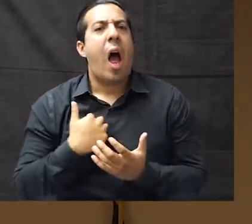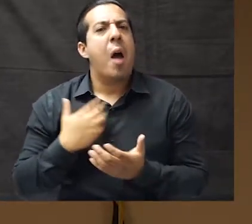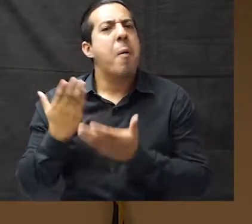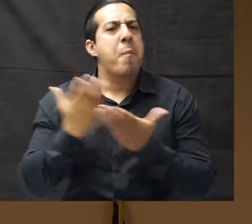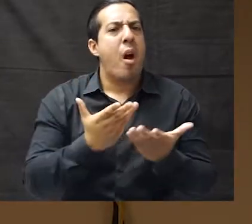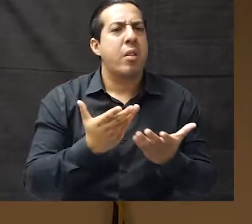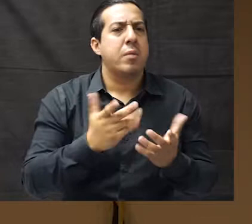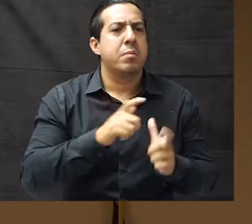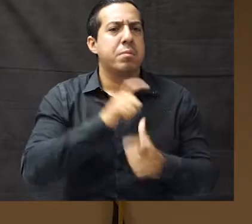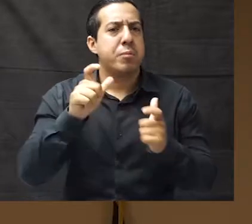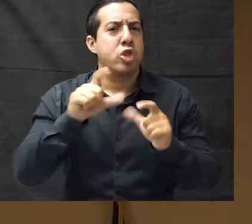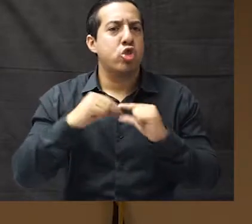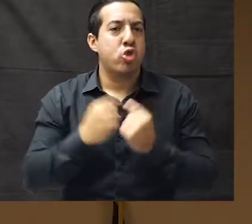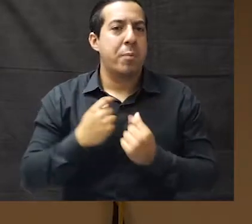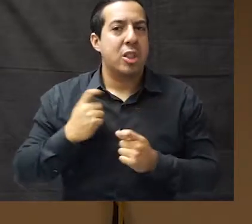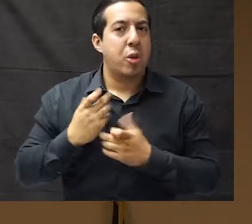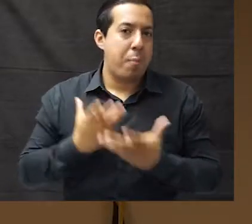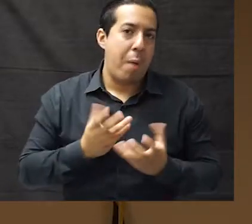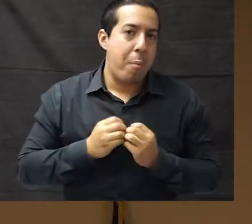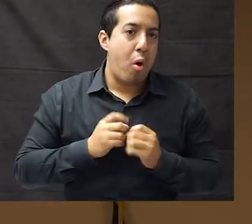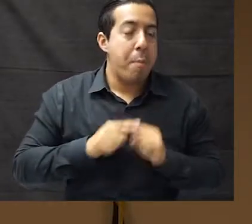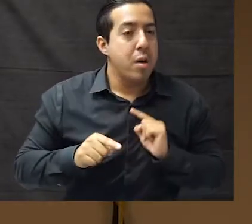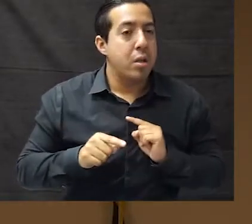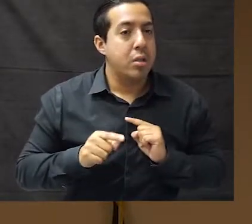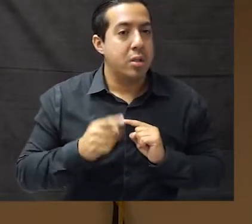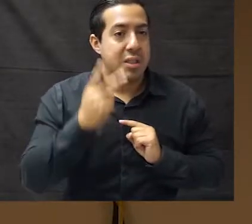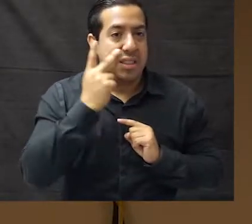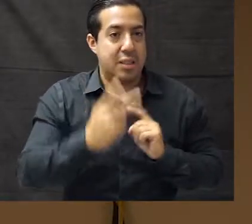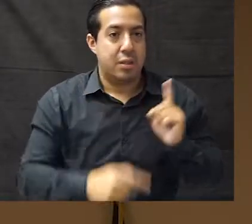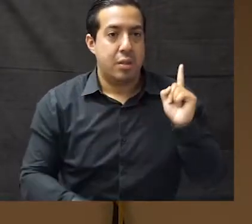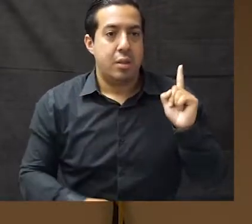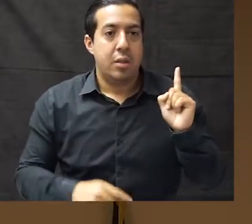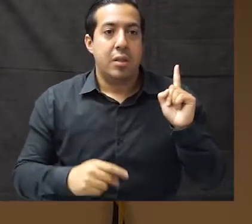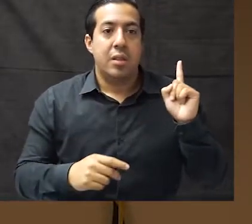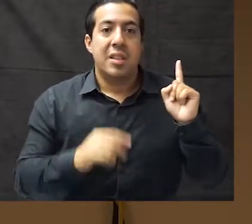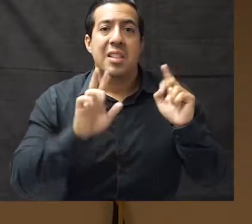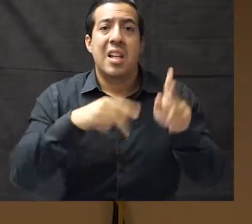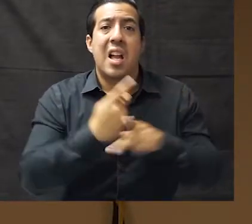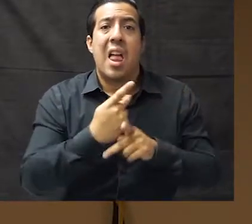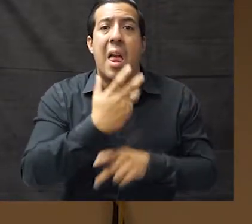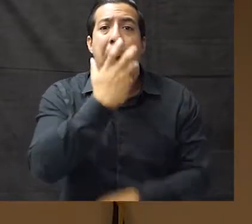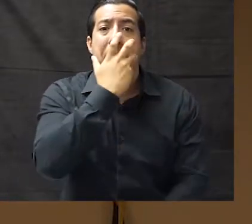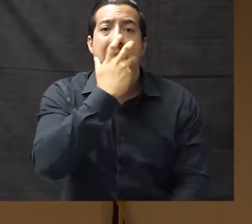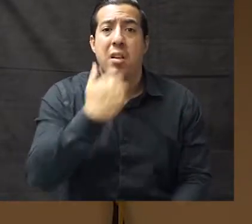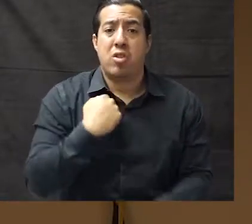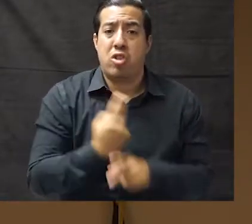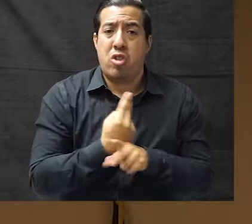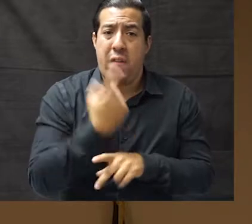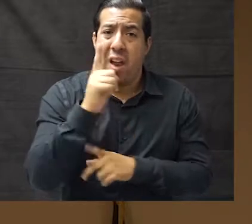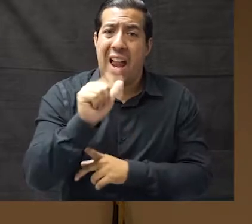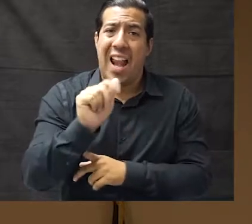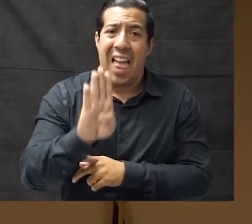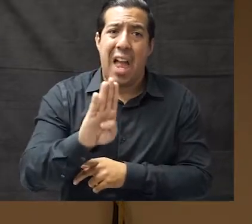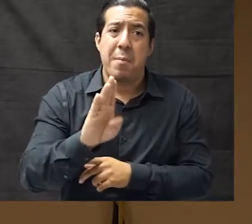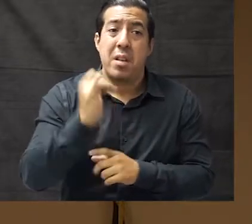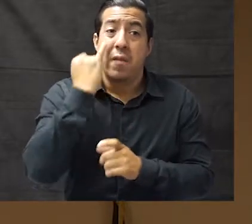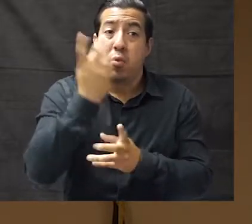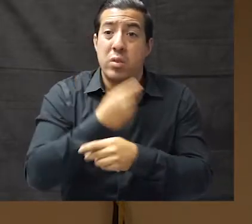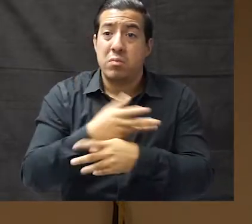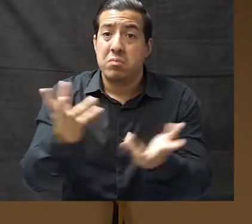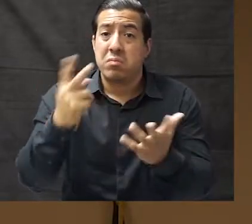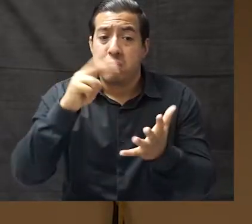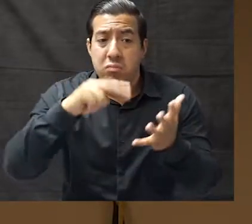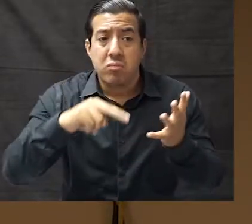largely equipped with. And then if we know we're working on a case, we use one of these. It's called an N100. So if you want to take a look at those. The N95s cost about $1.